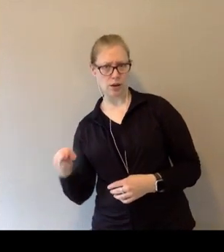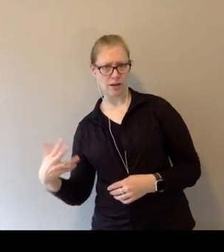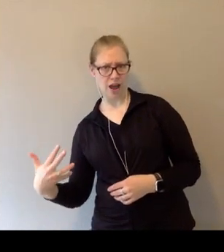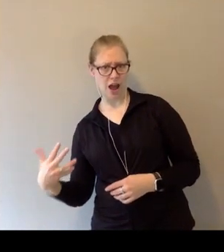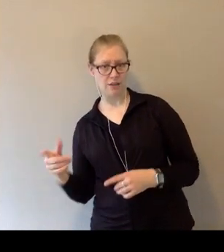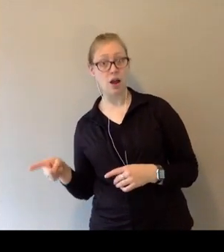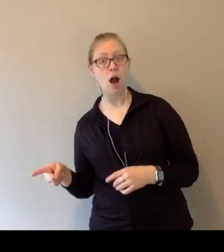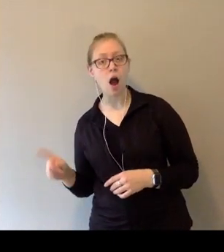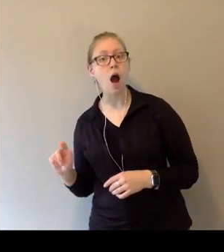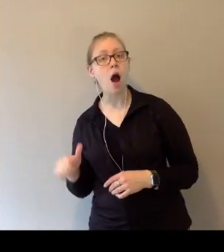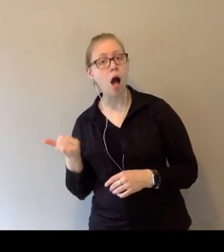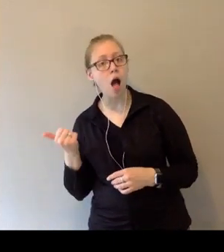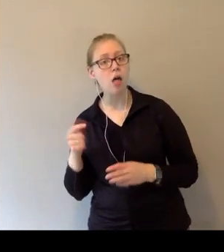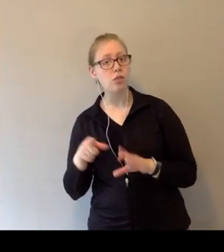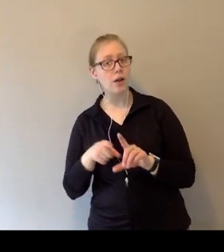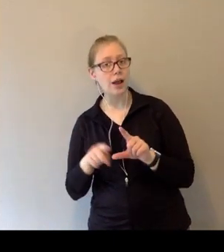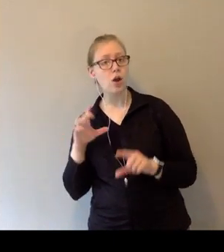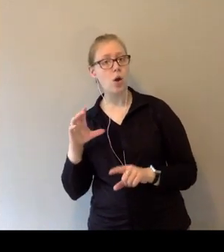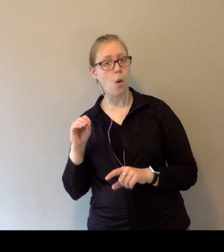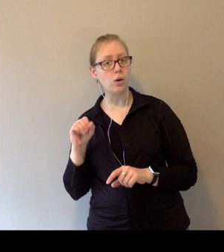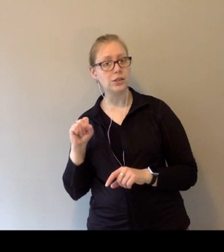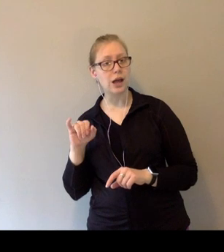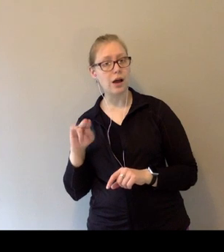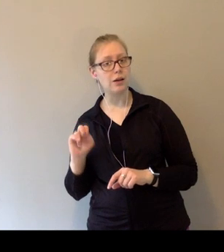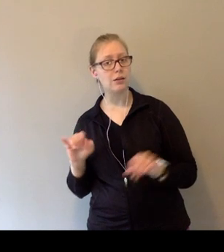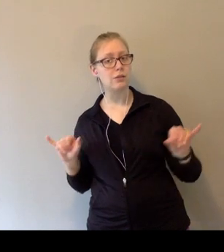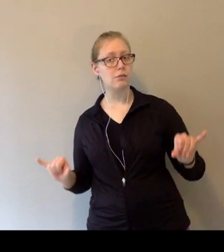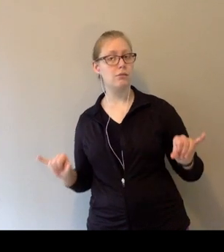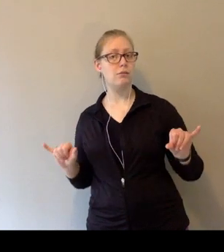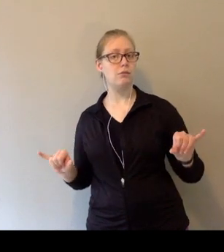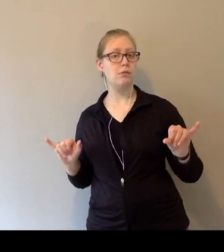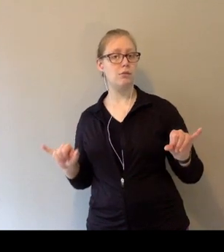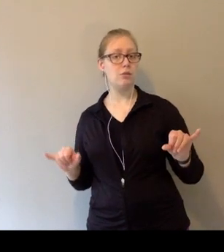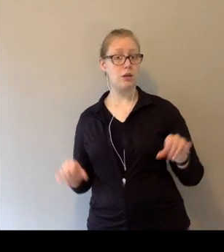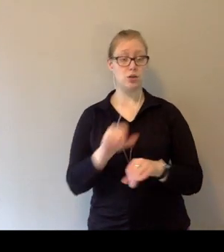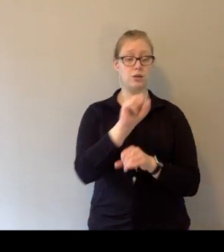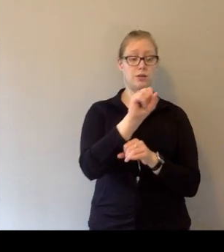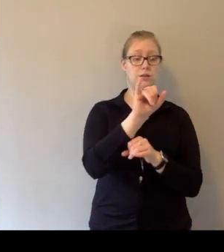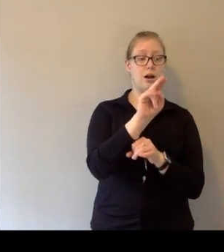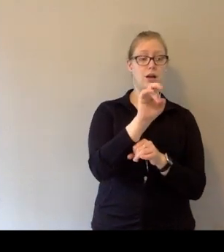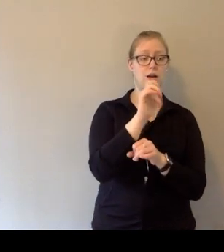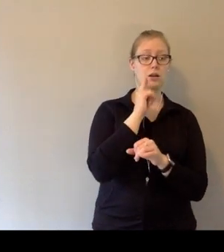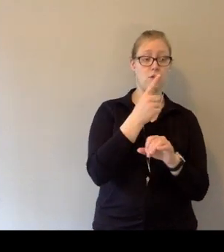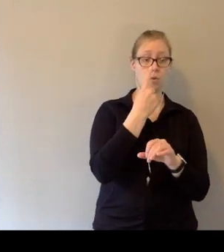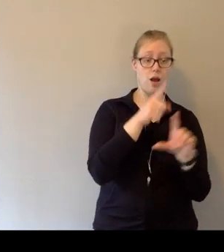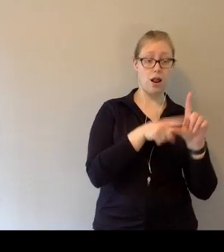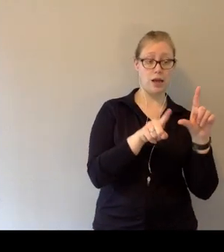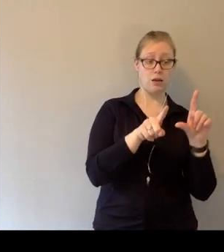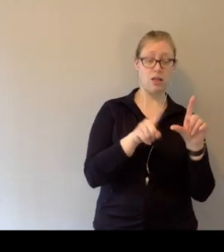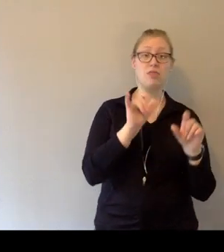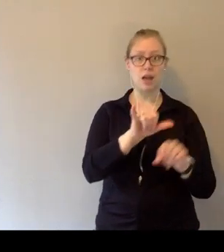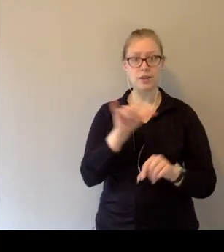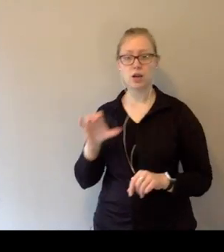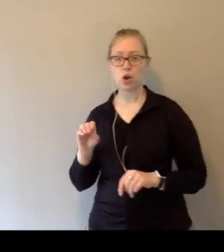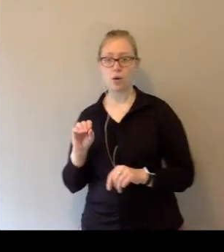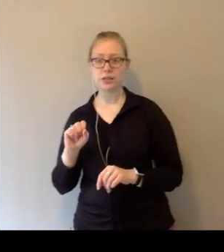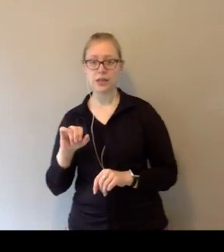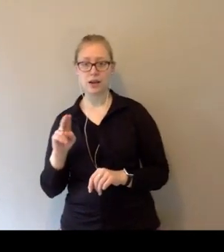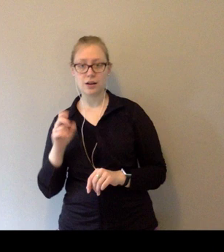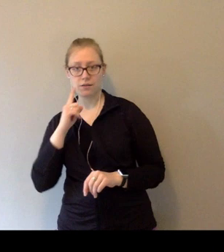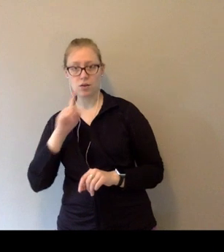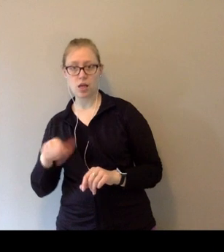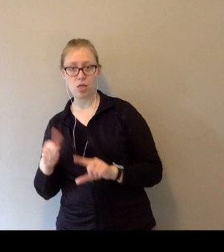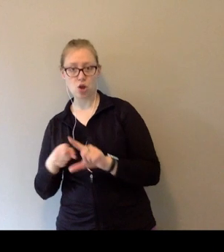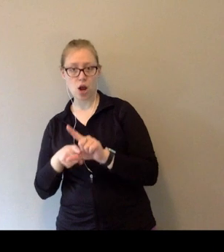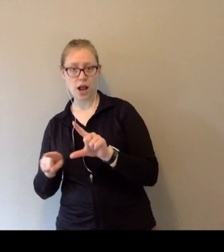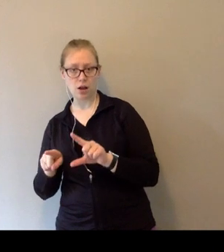other angle, the cosine of the other angle. And so the sine of one angle is the cosine of the other angle. And we've seen